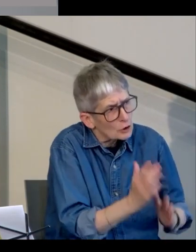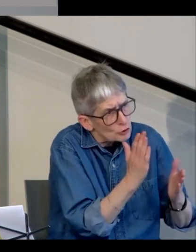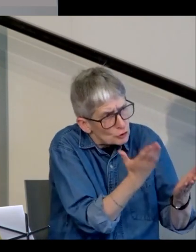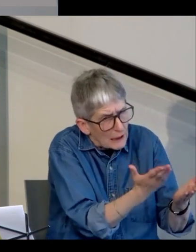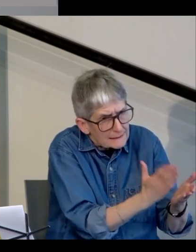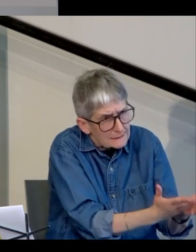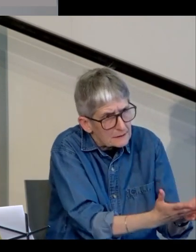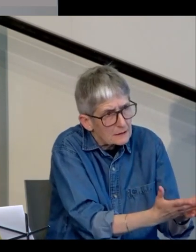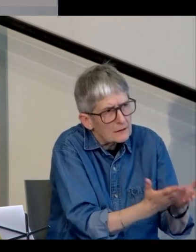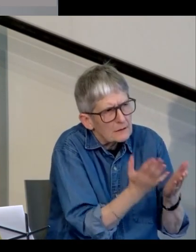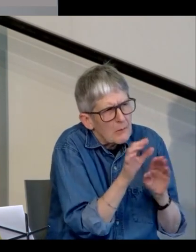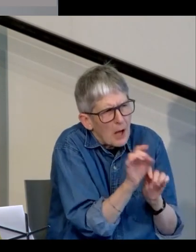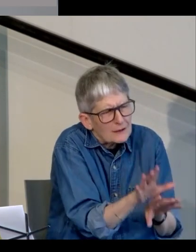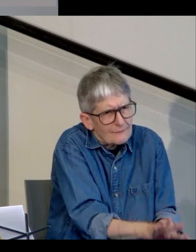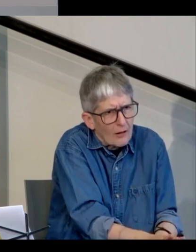just, merciful.